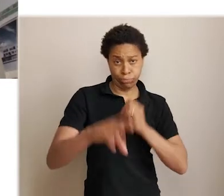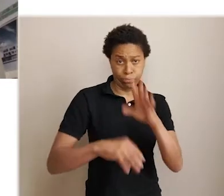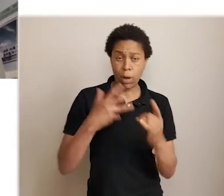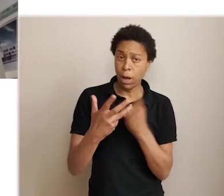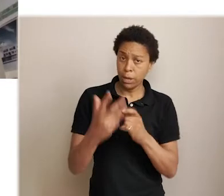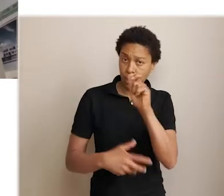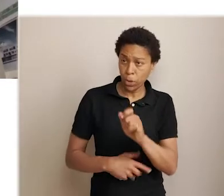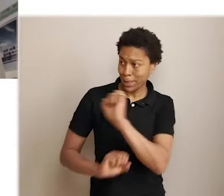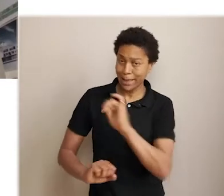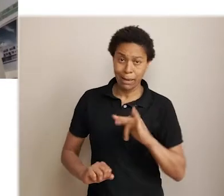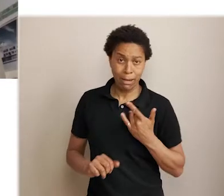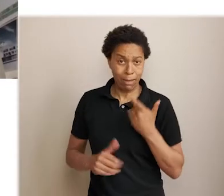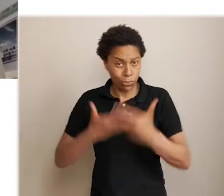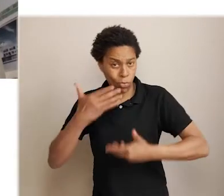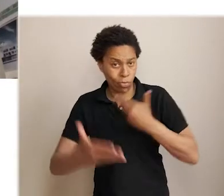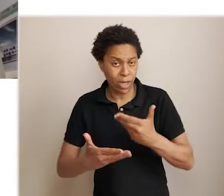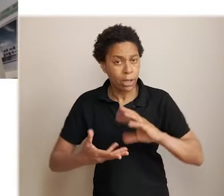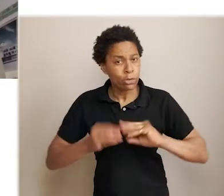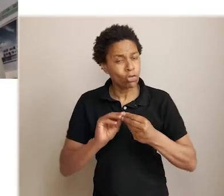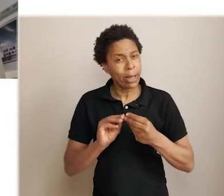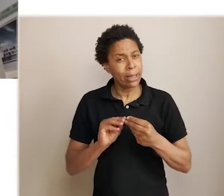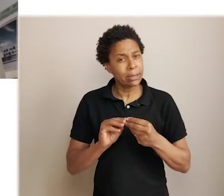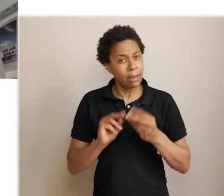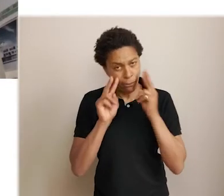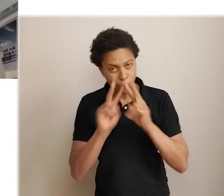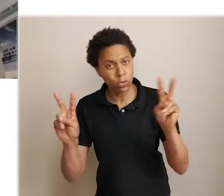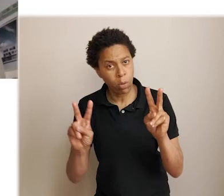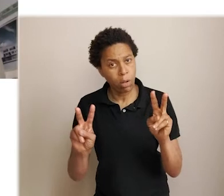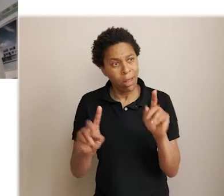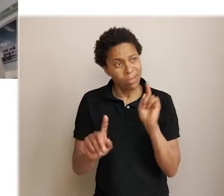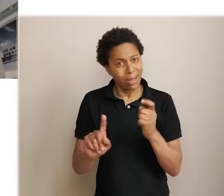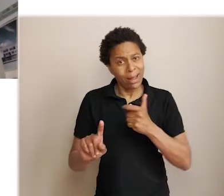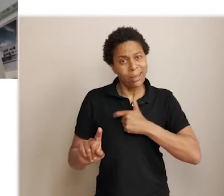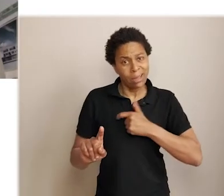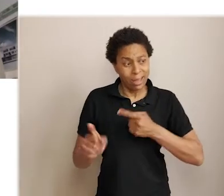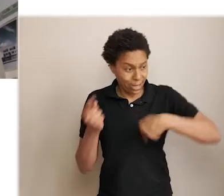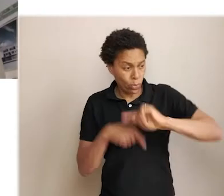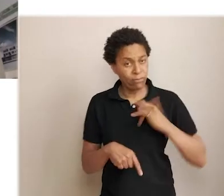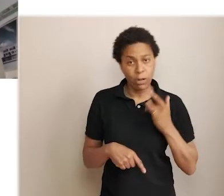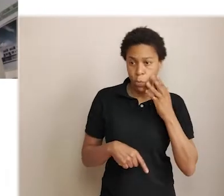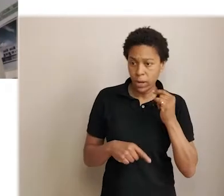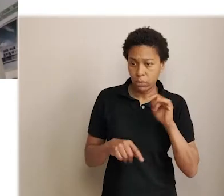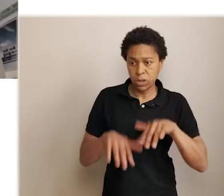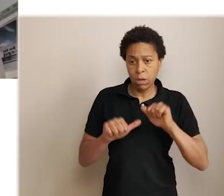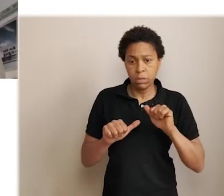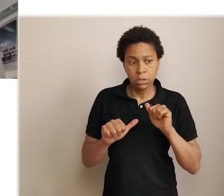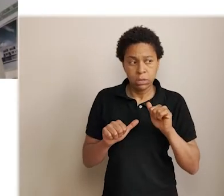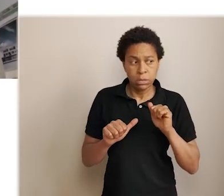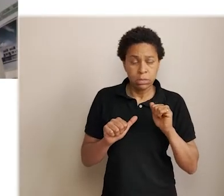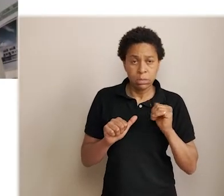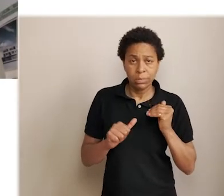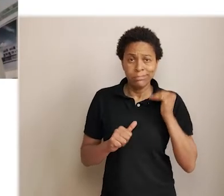And making visible the anxiety that we all probably feel as we get older about having to go back into the